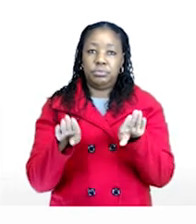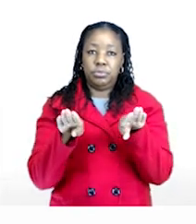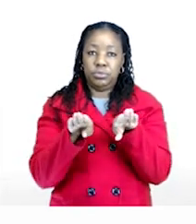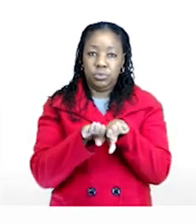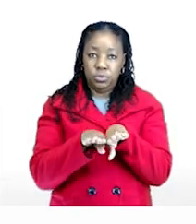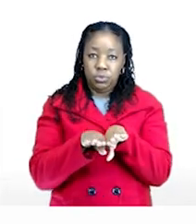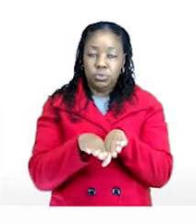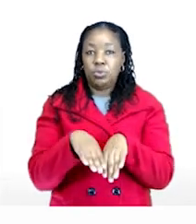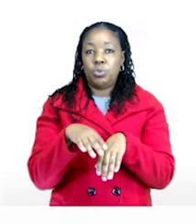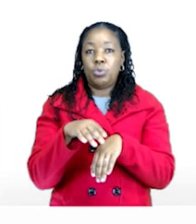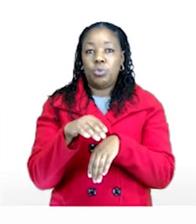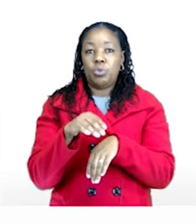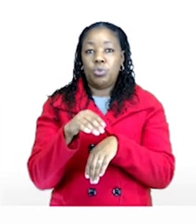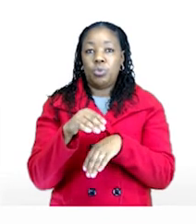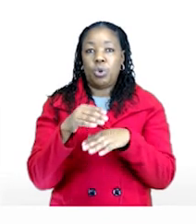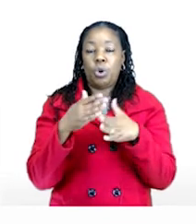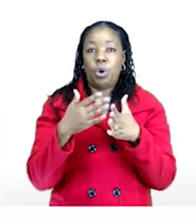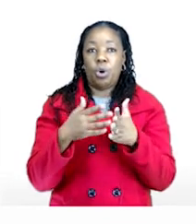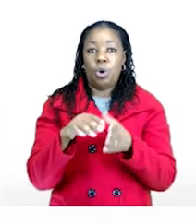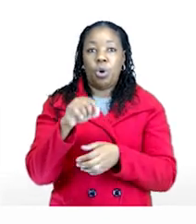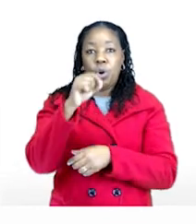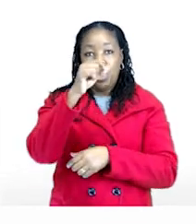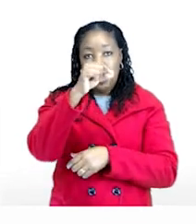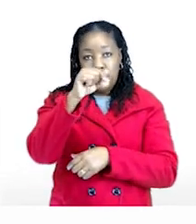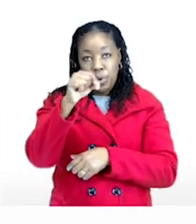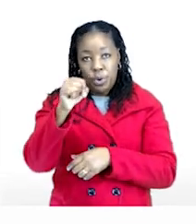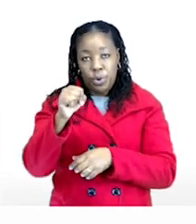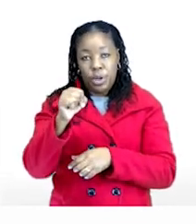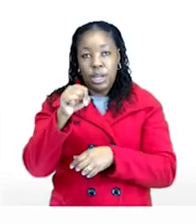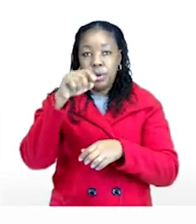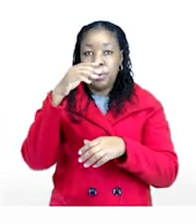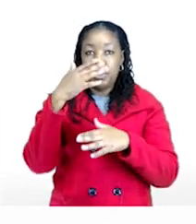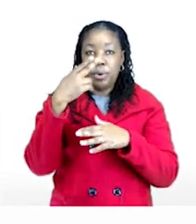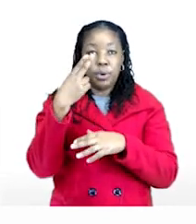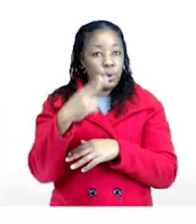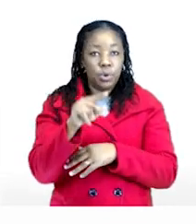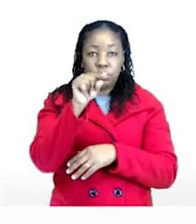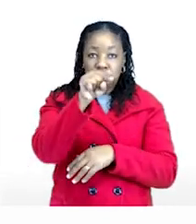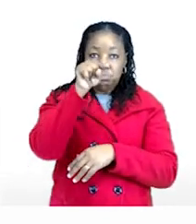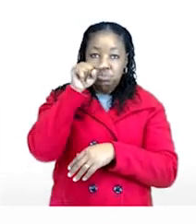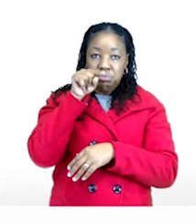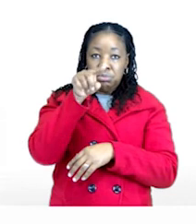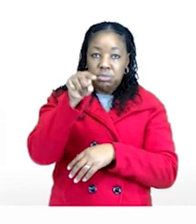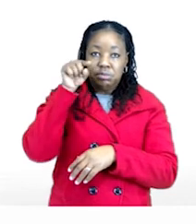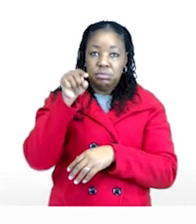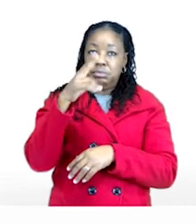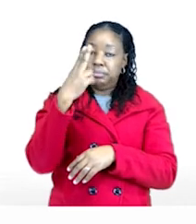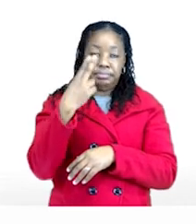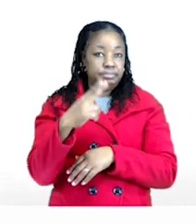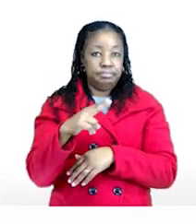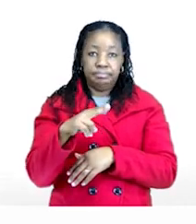hand. We have the Namibian flags lined up, so we always start from the